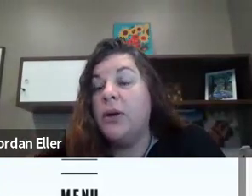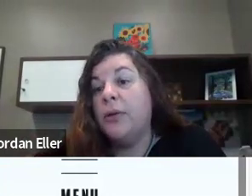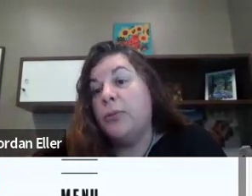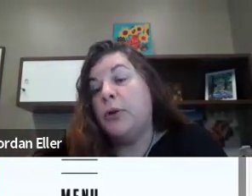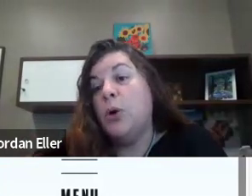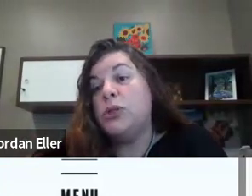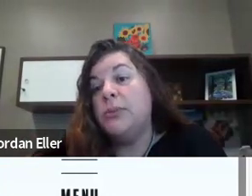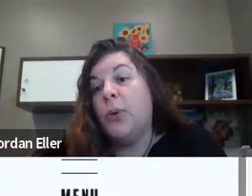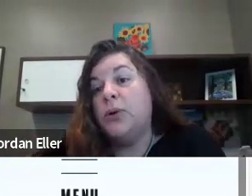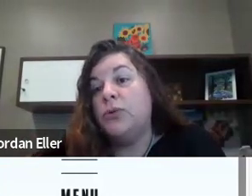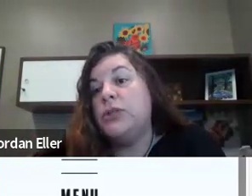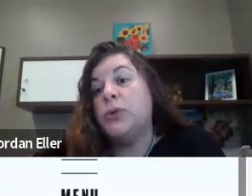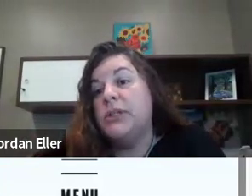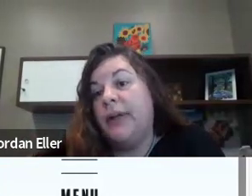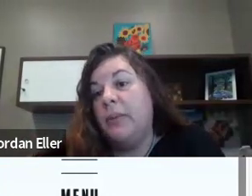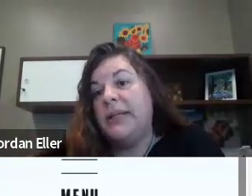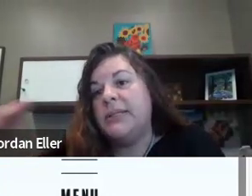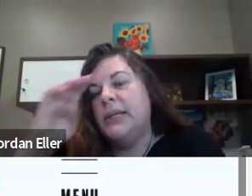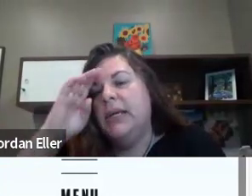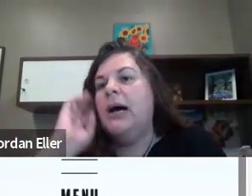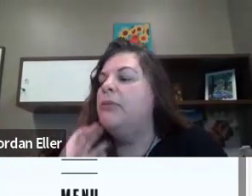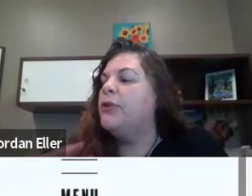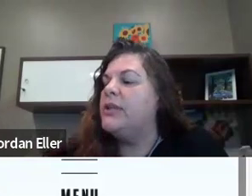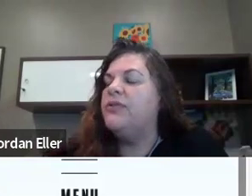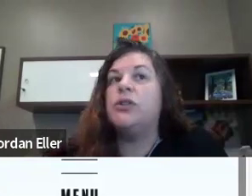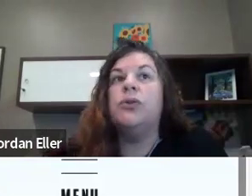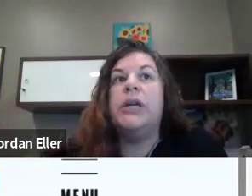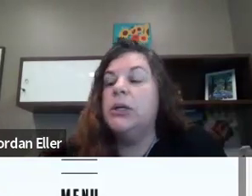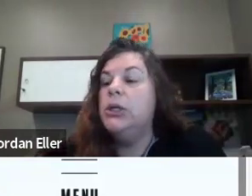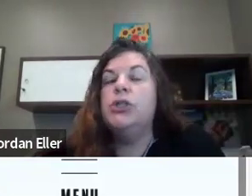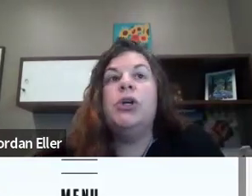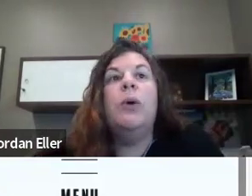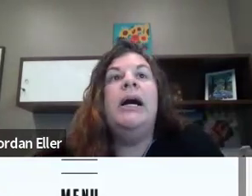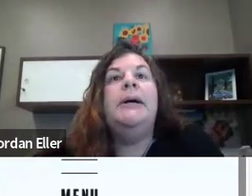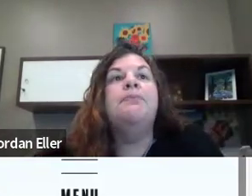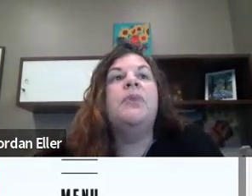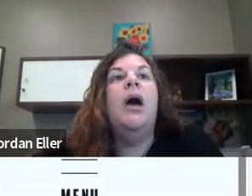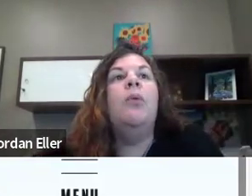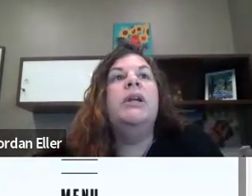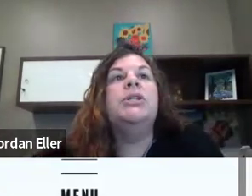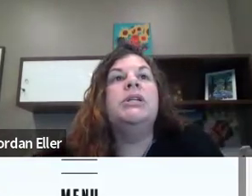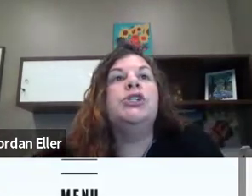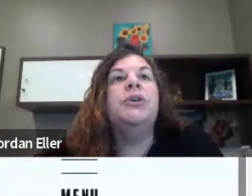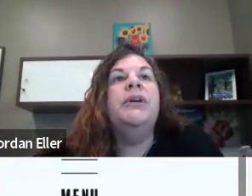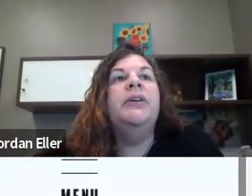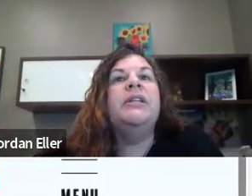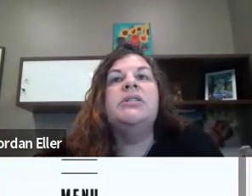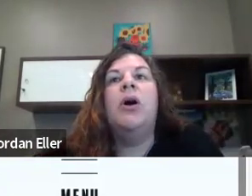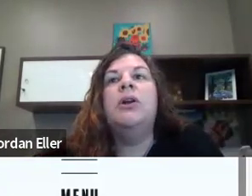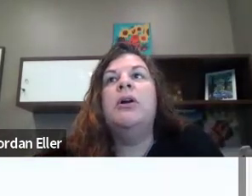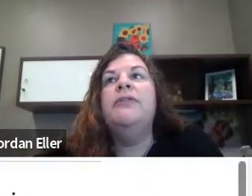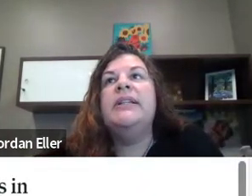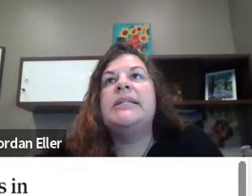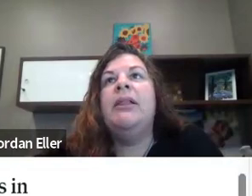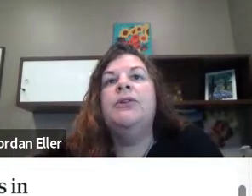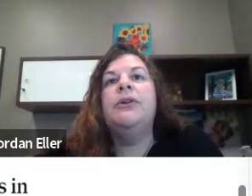are their most important resource developments for this fiscal year. So I wanted to show you here. This is